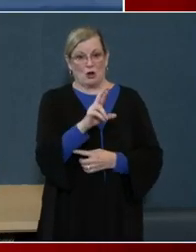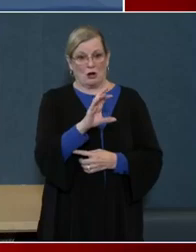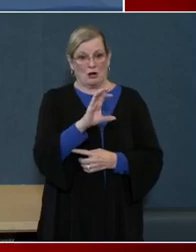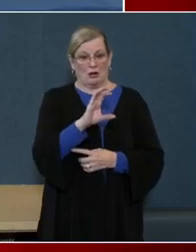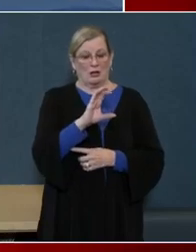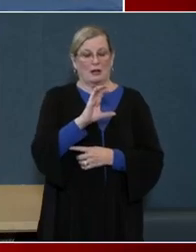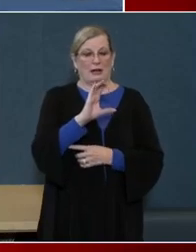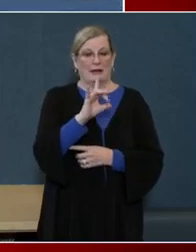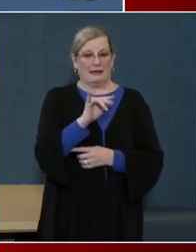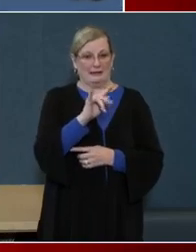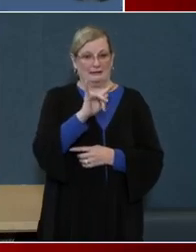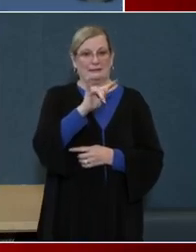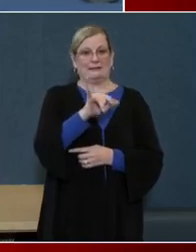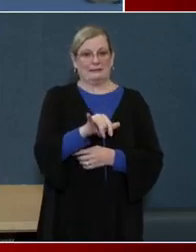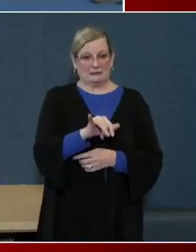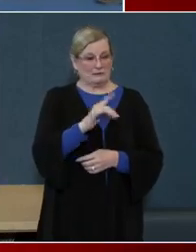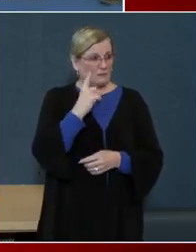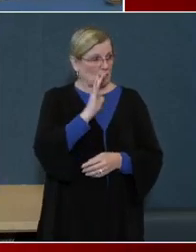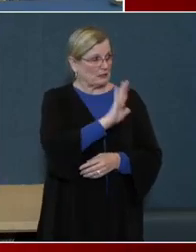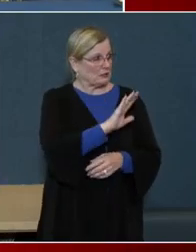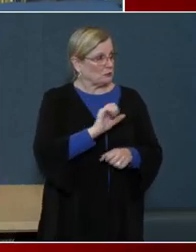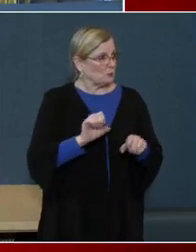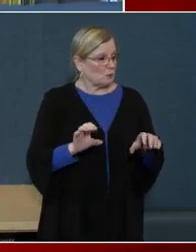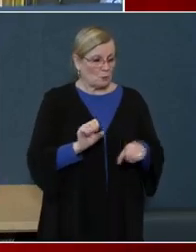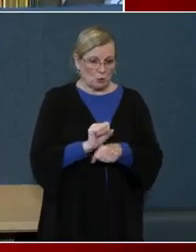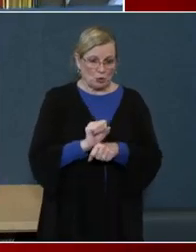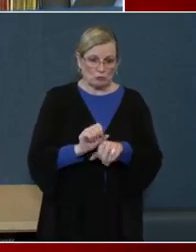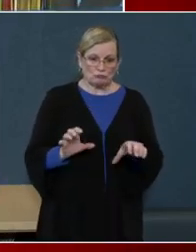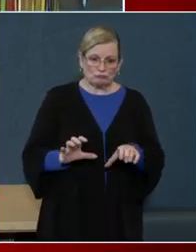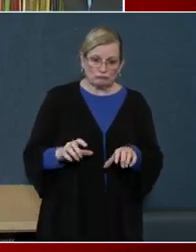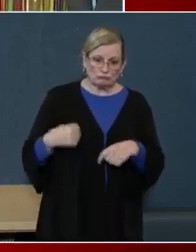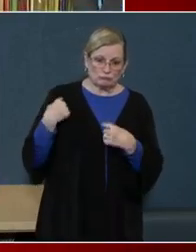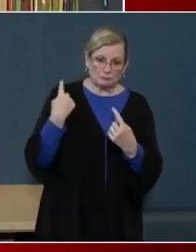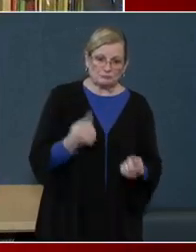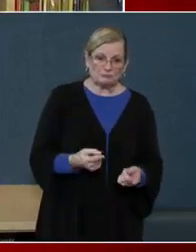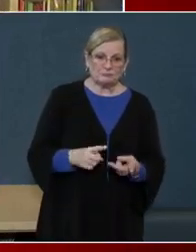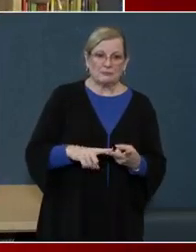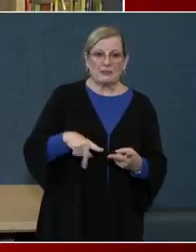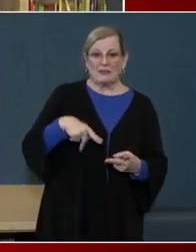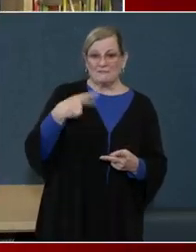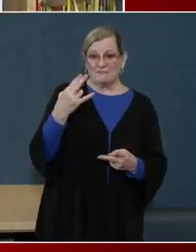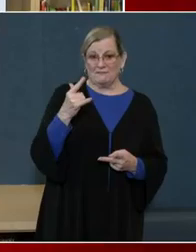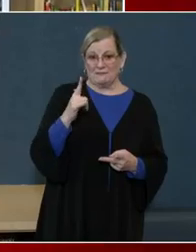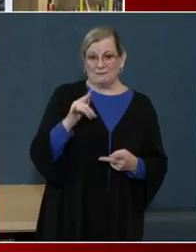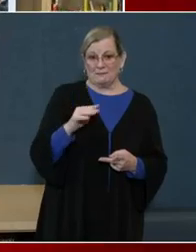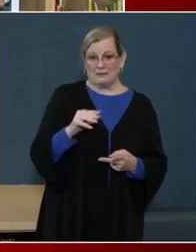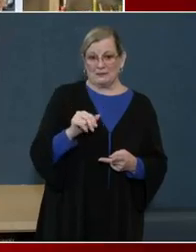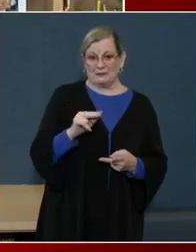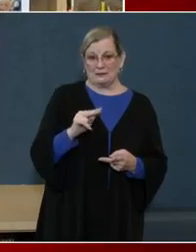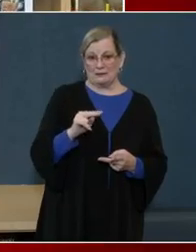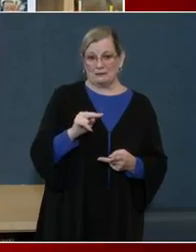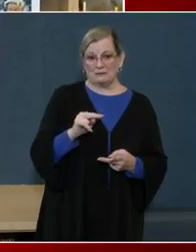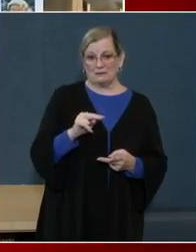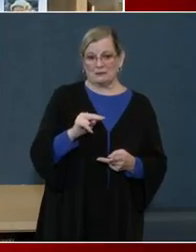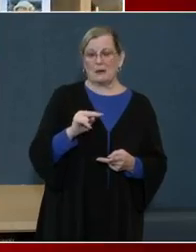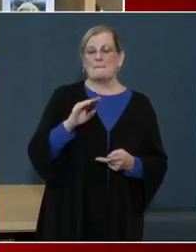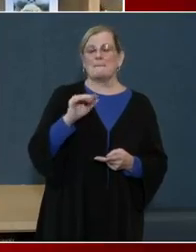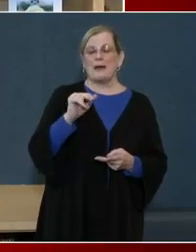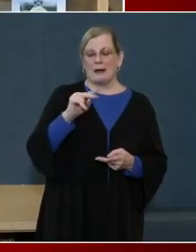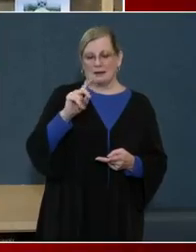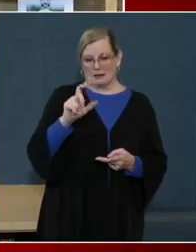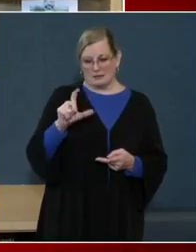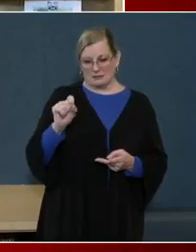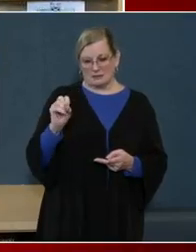us today. We're also joined by Phil Mendelson, the chairman of the D.C. Council, and as we have done throughout